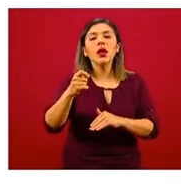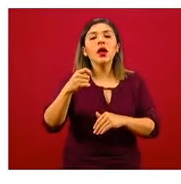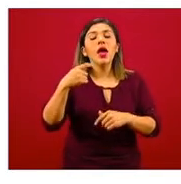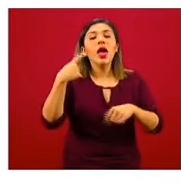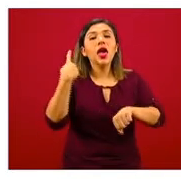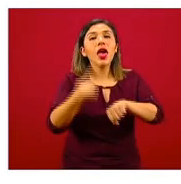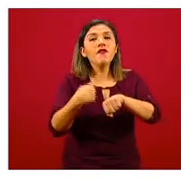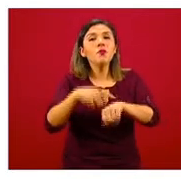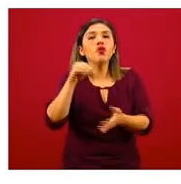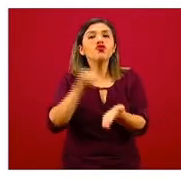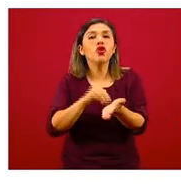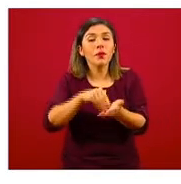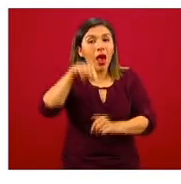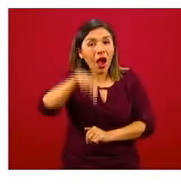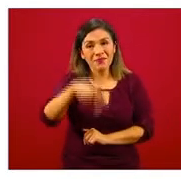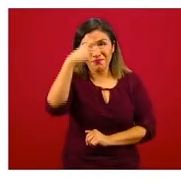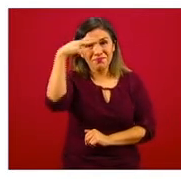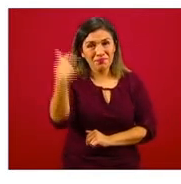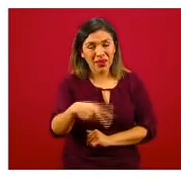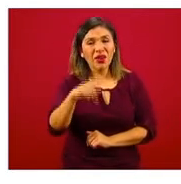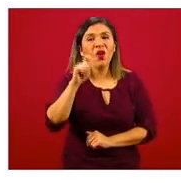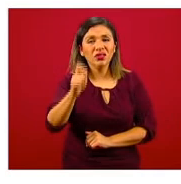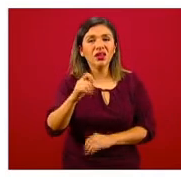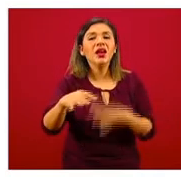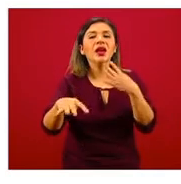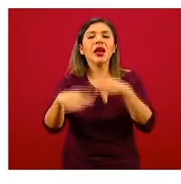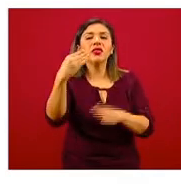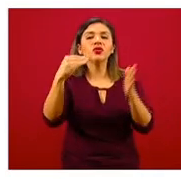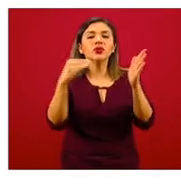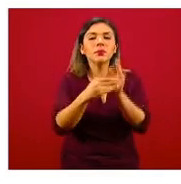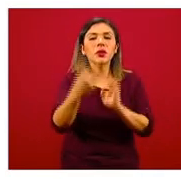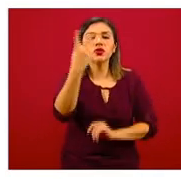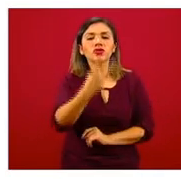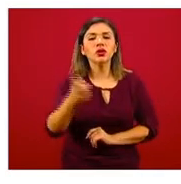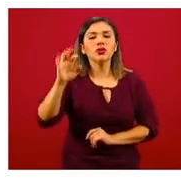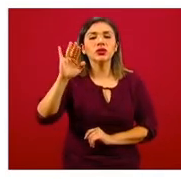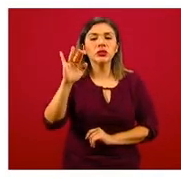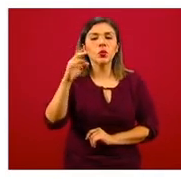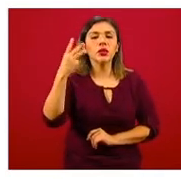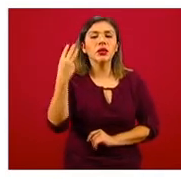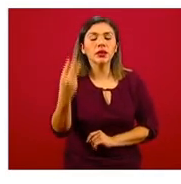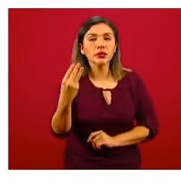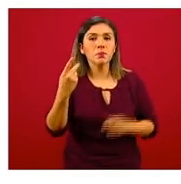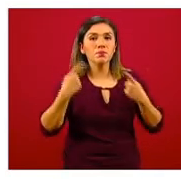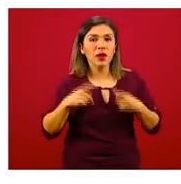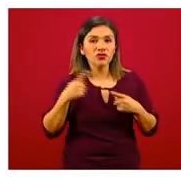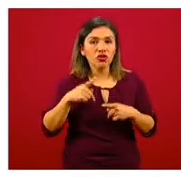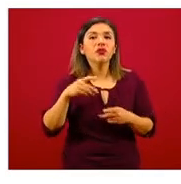More than one-fifth is the active epidemic in Mexico,